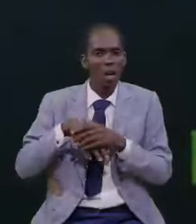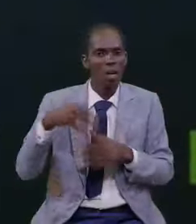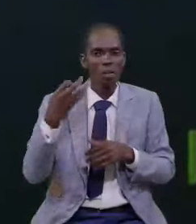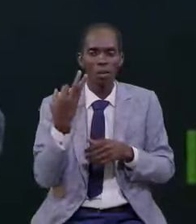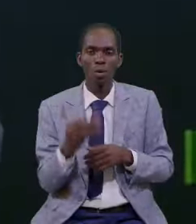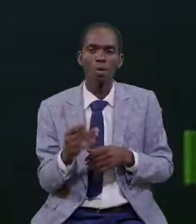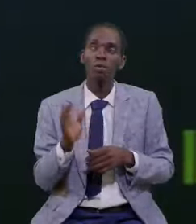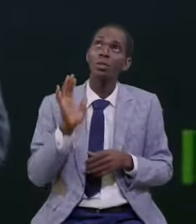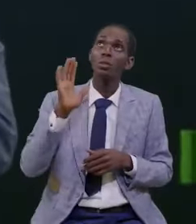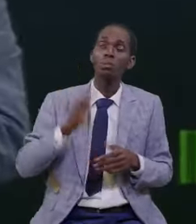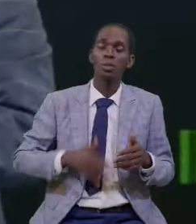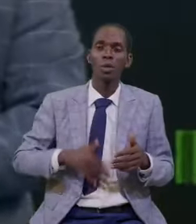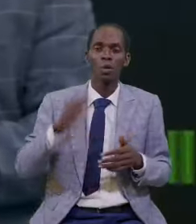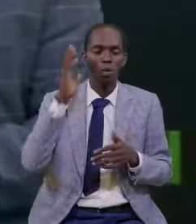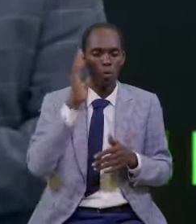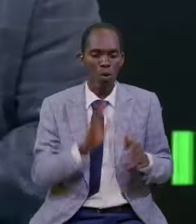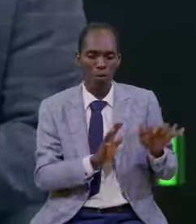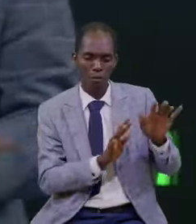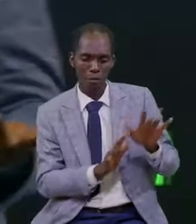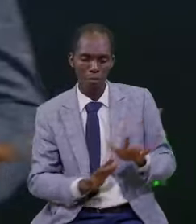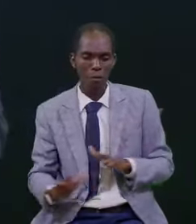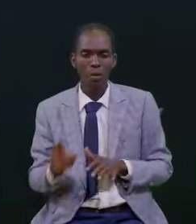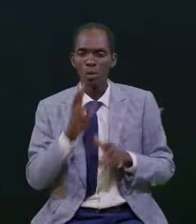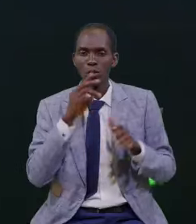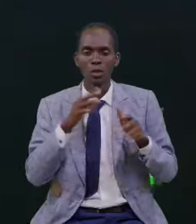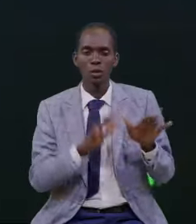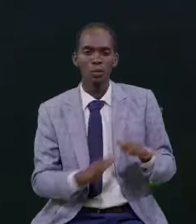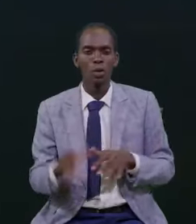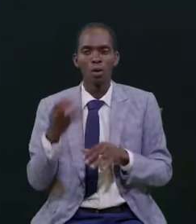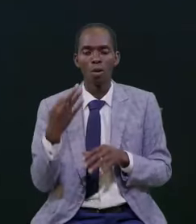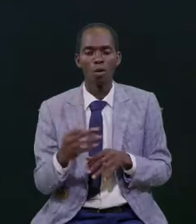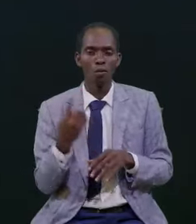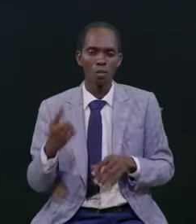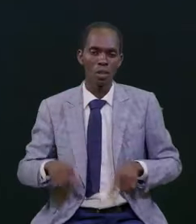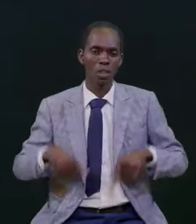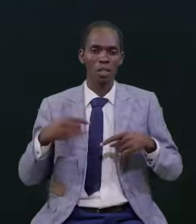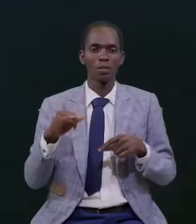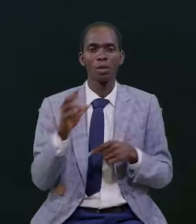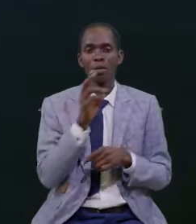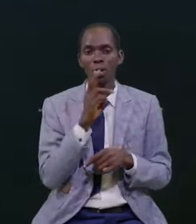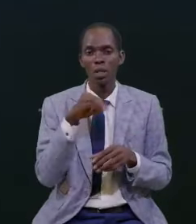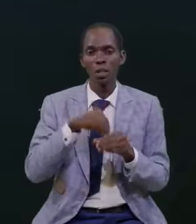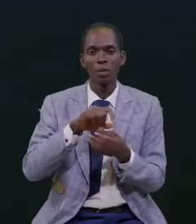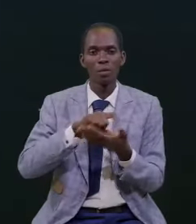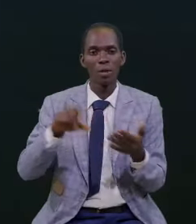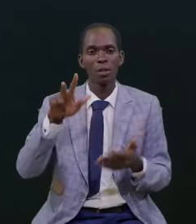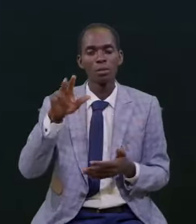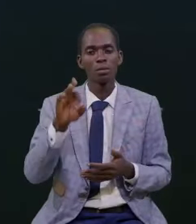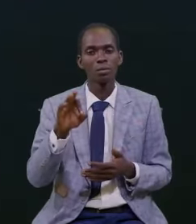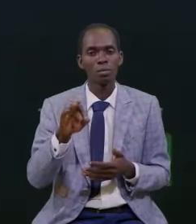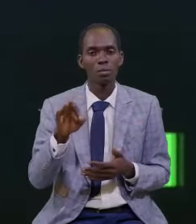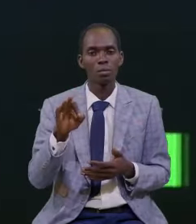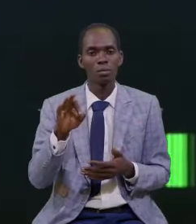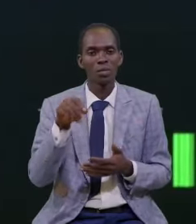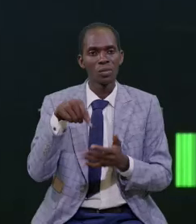rivers of living water. Verse 39. In verse 39, but they speak he of the Spirit,